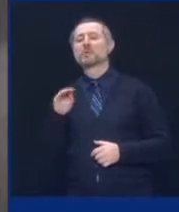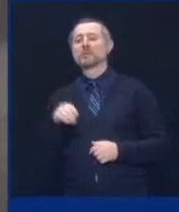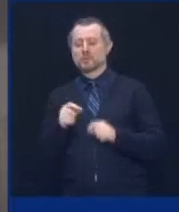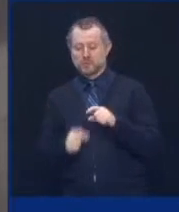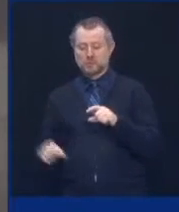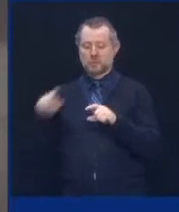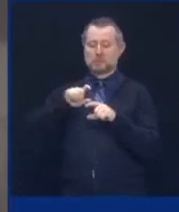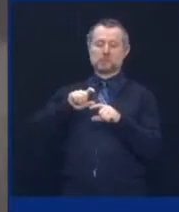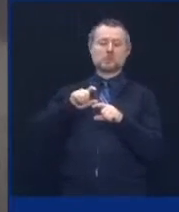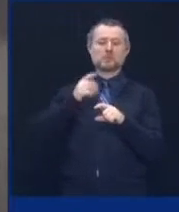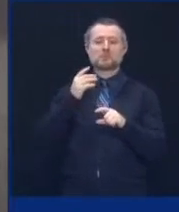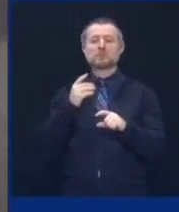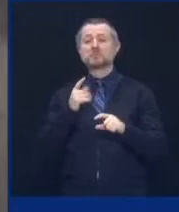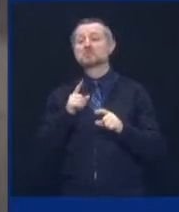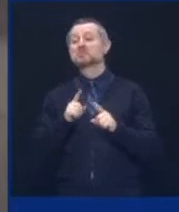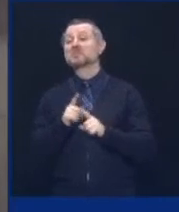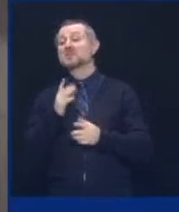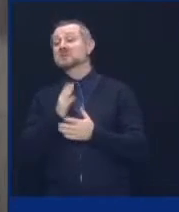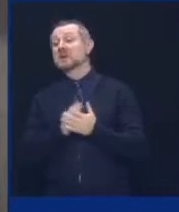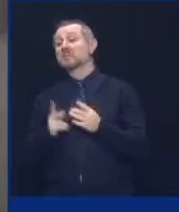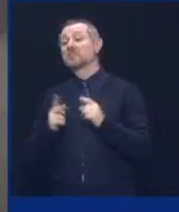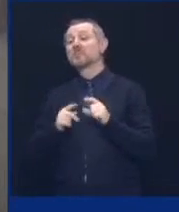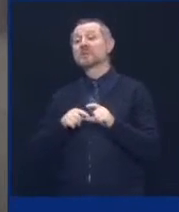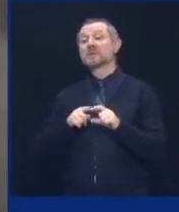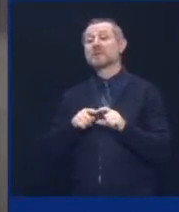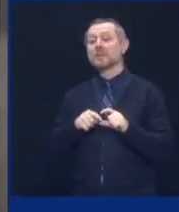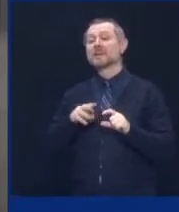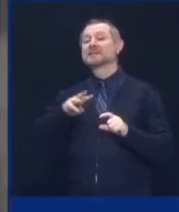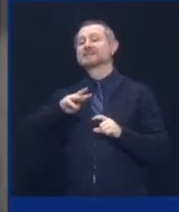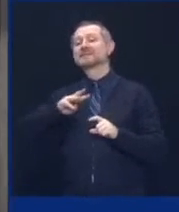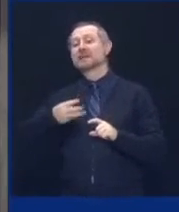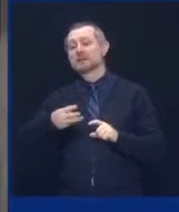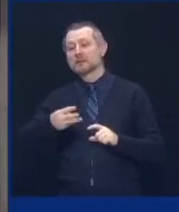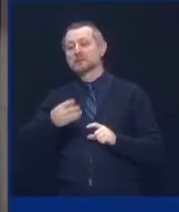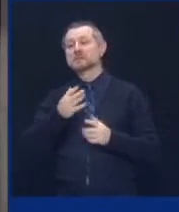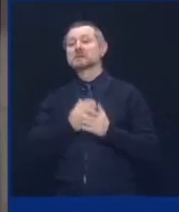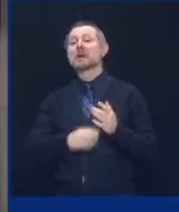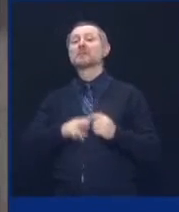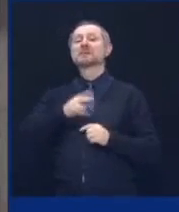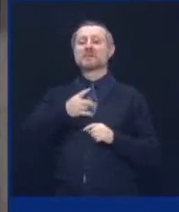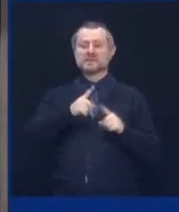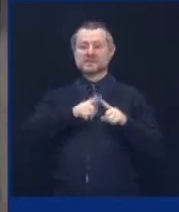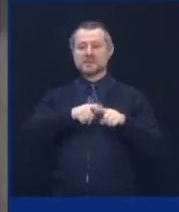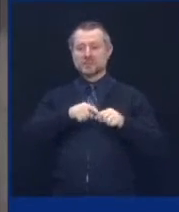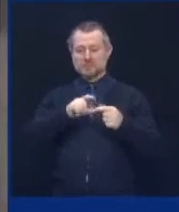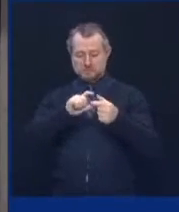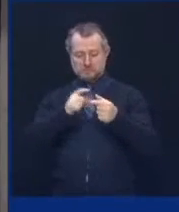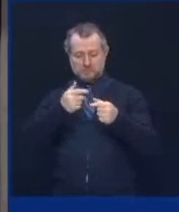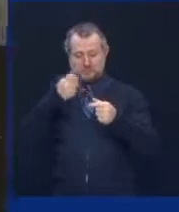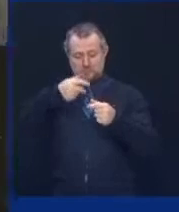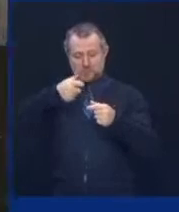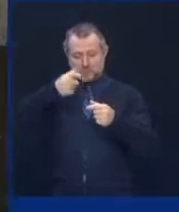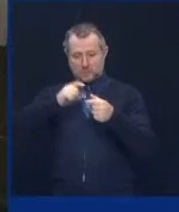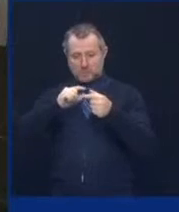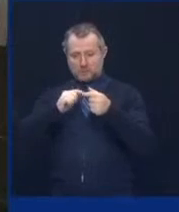may get a 6th dose, and some may get a 7th, so I can't give an exact number on that. Let's say 20 to 40% more. 20 to 40%